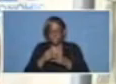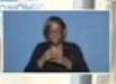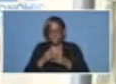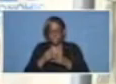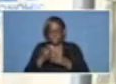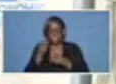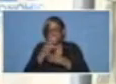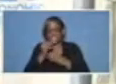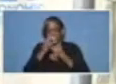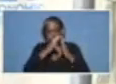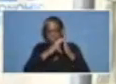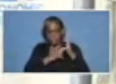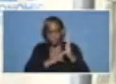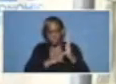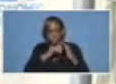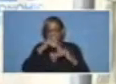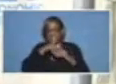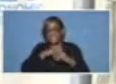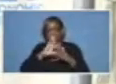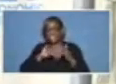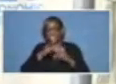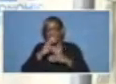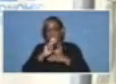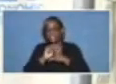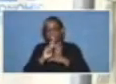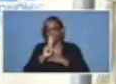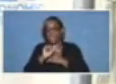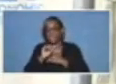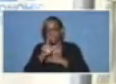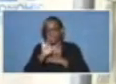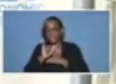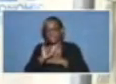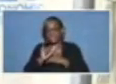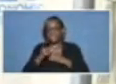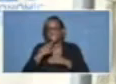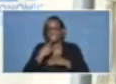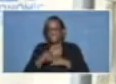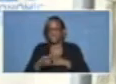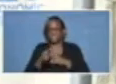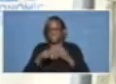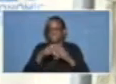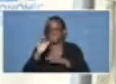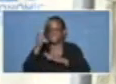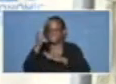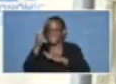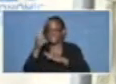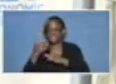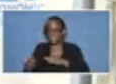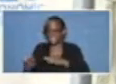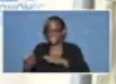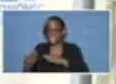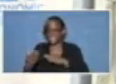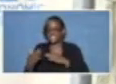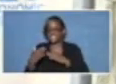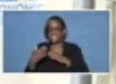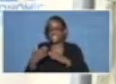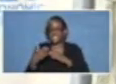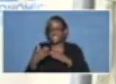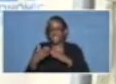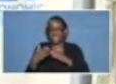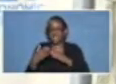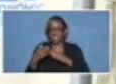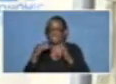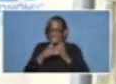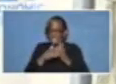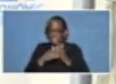Risk Report in January of this year, they highlighted the 10 top risks facing the global economy.